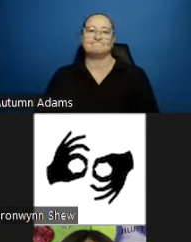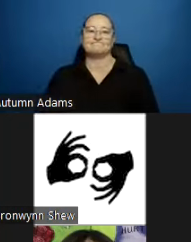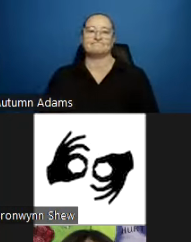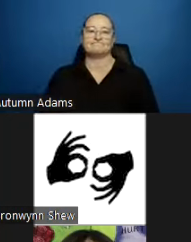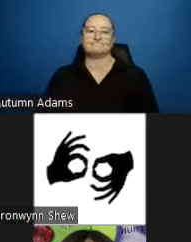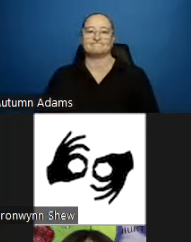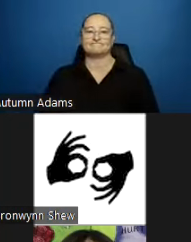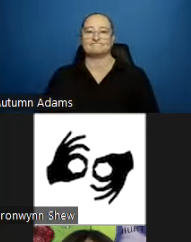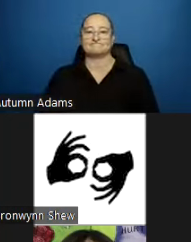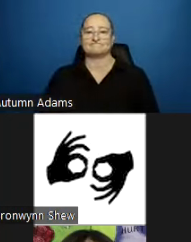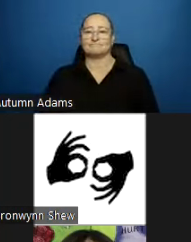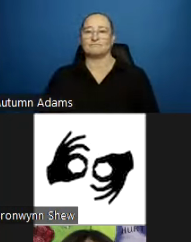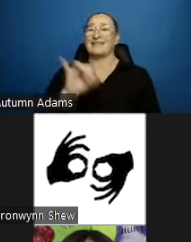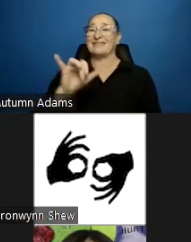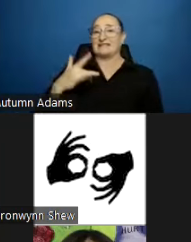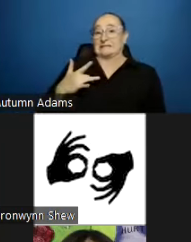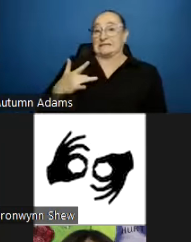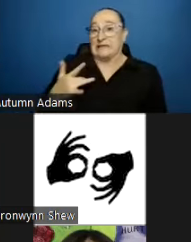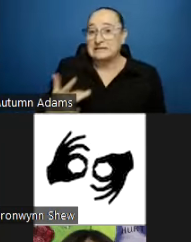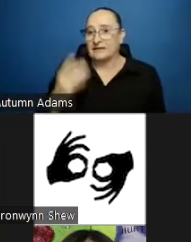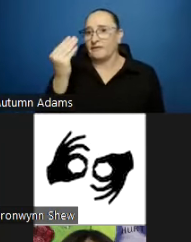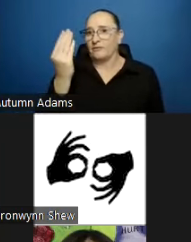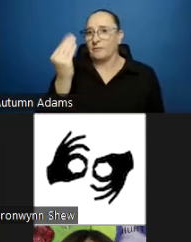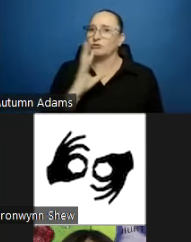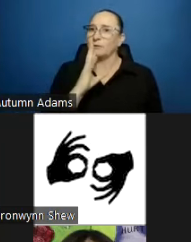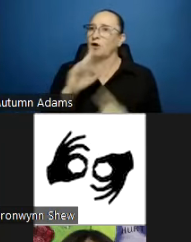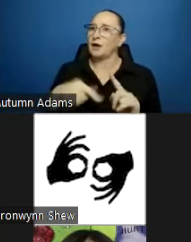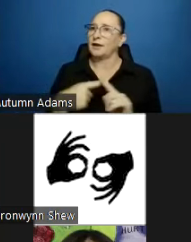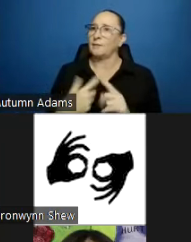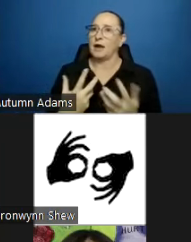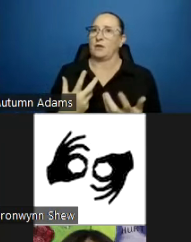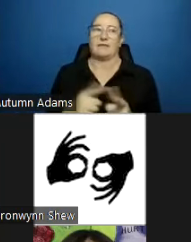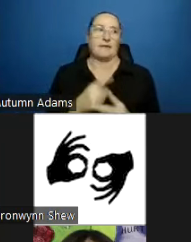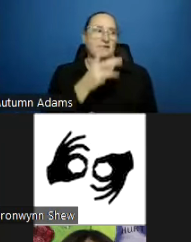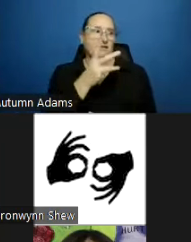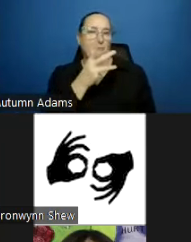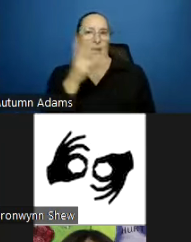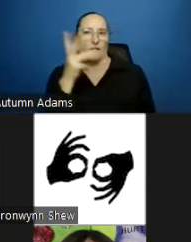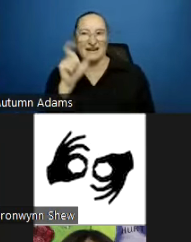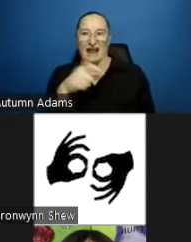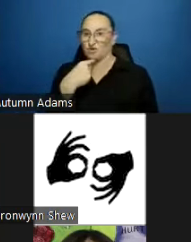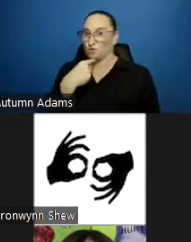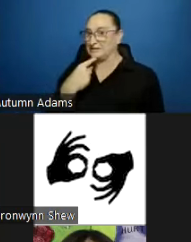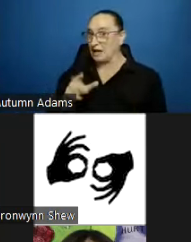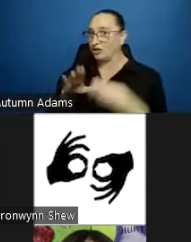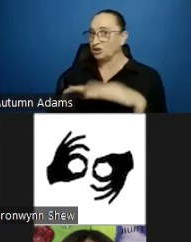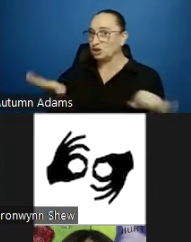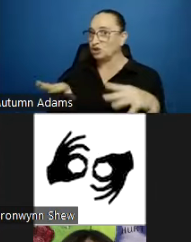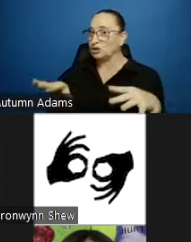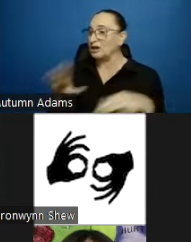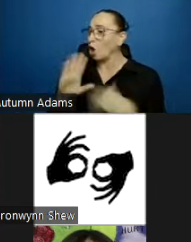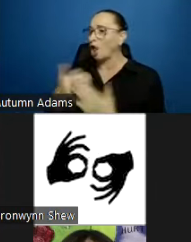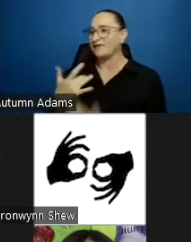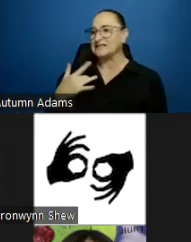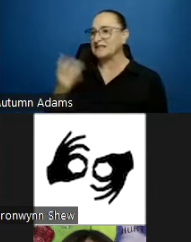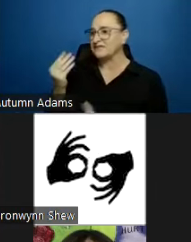And that is sensitive information that they're going to be talking about. And then the parents have to tell the children all this sensitive information.